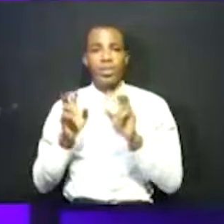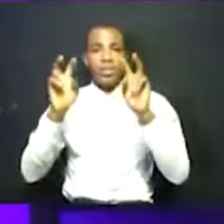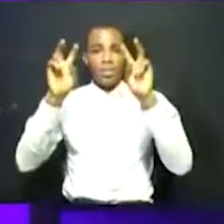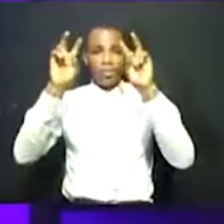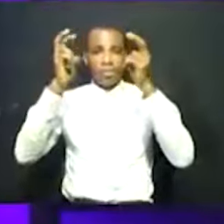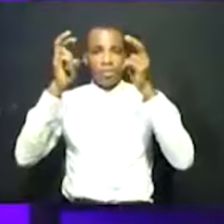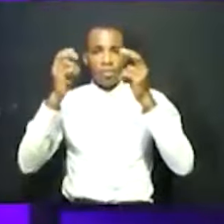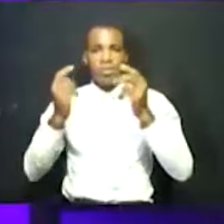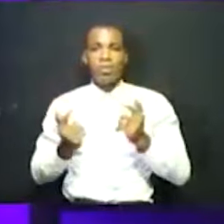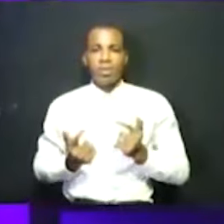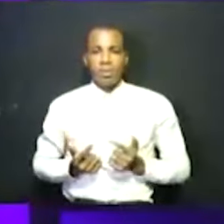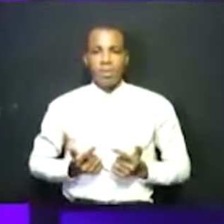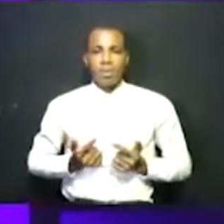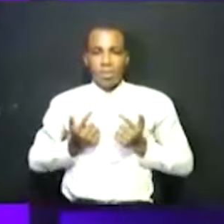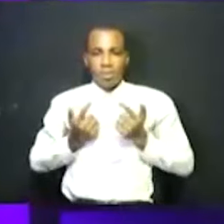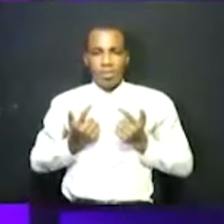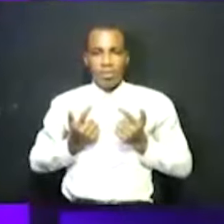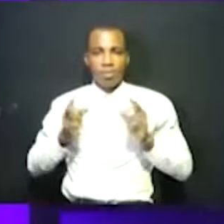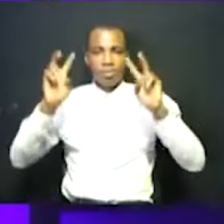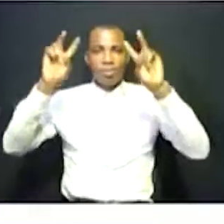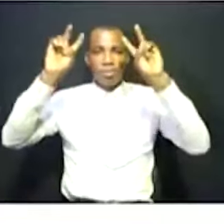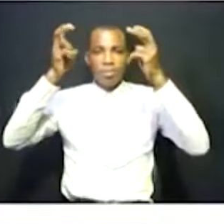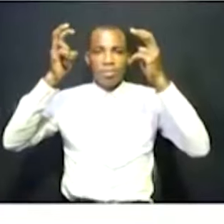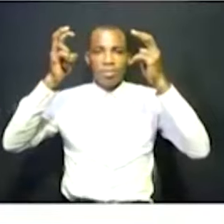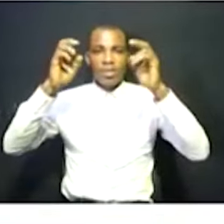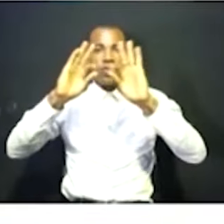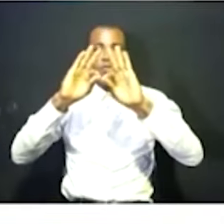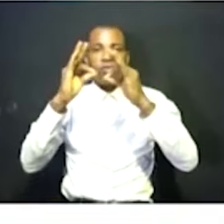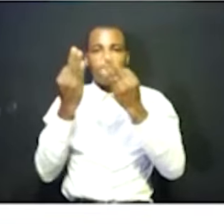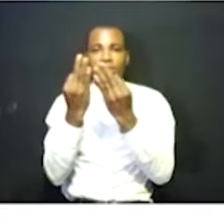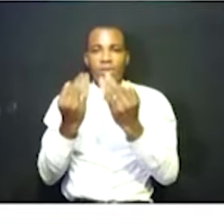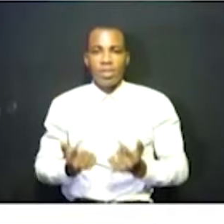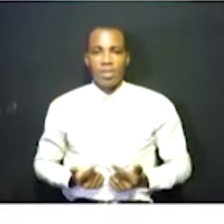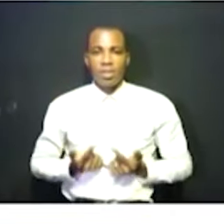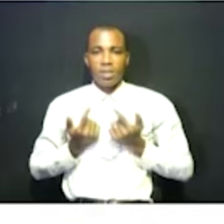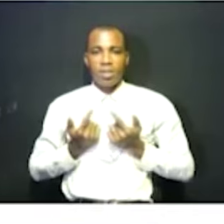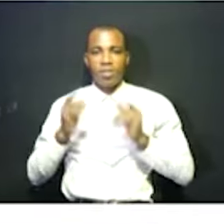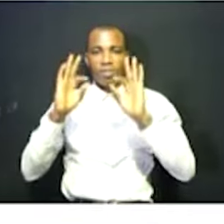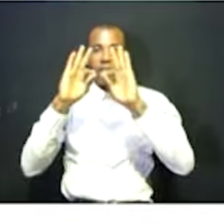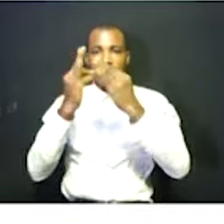family life. An